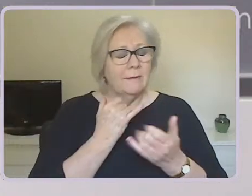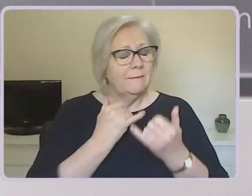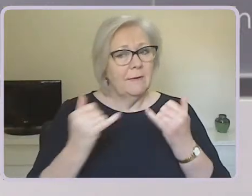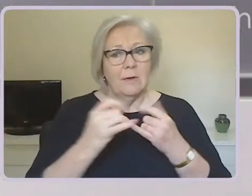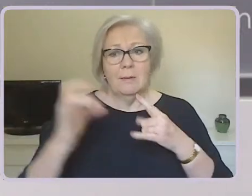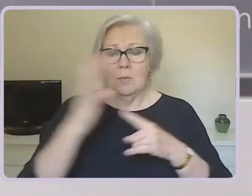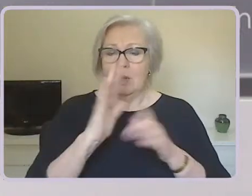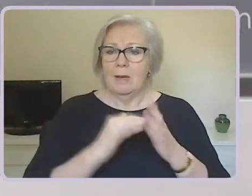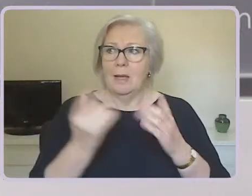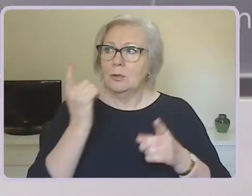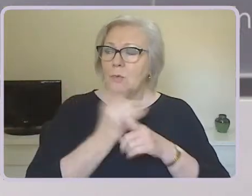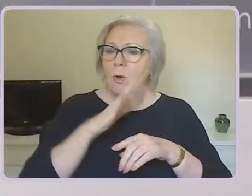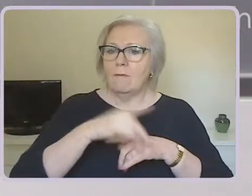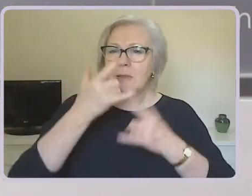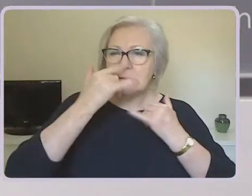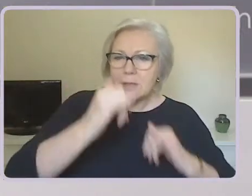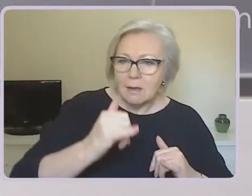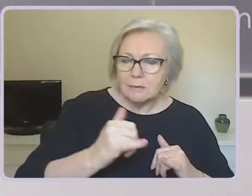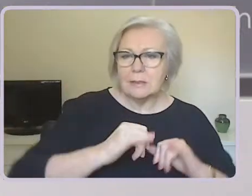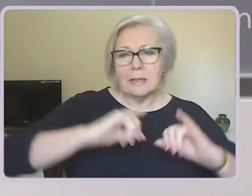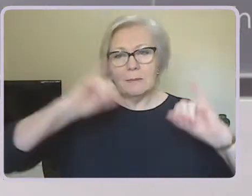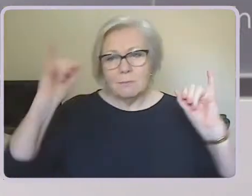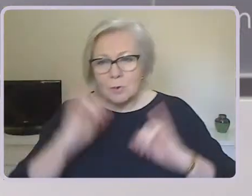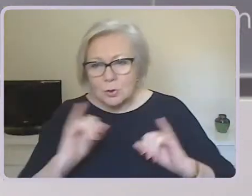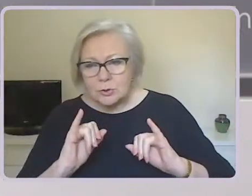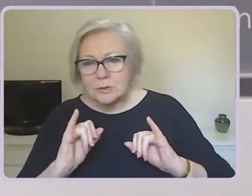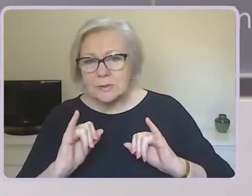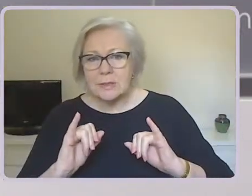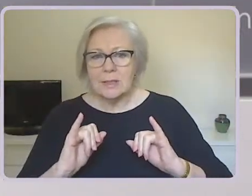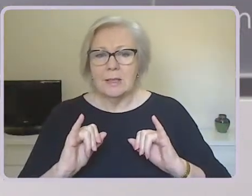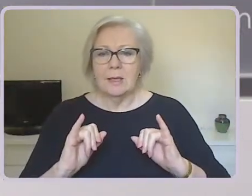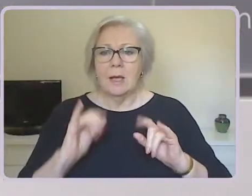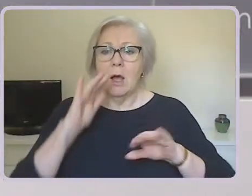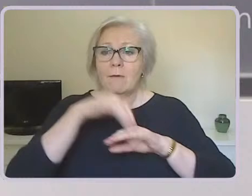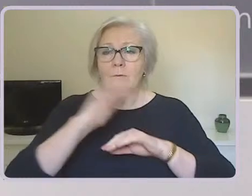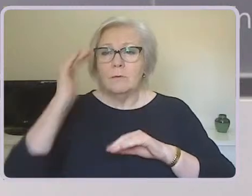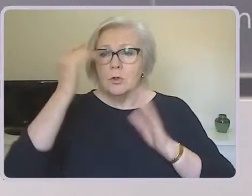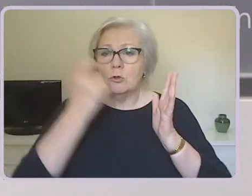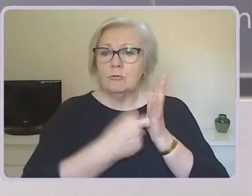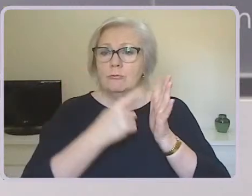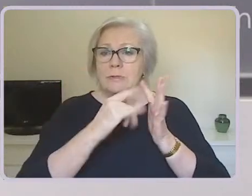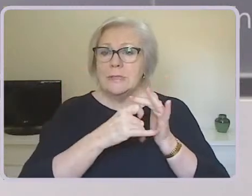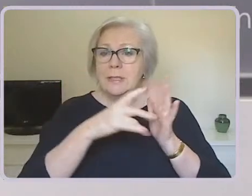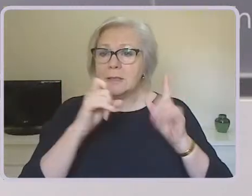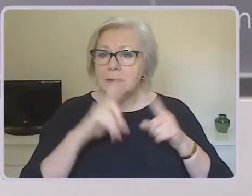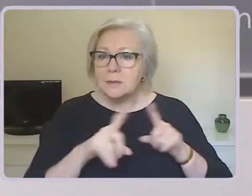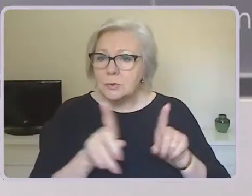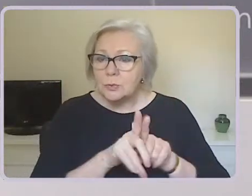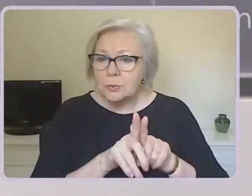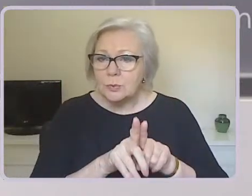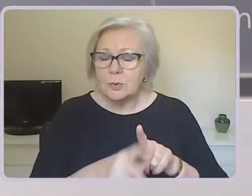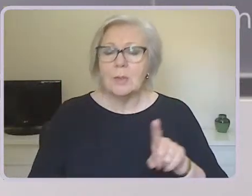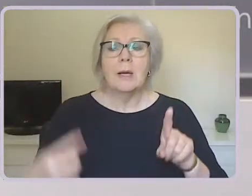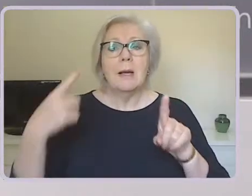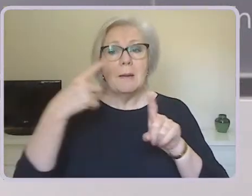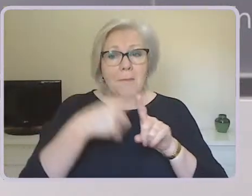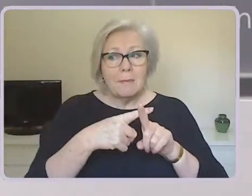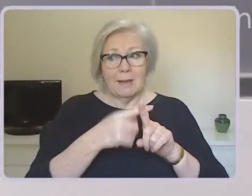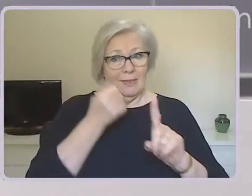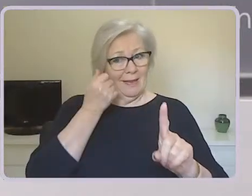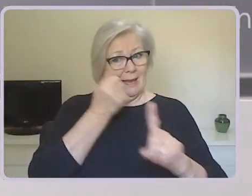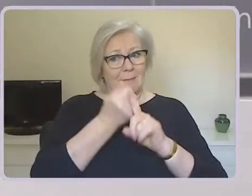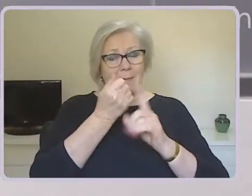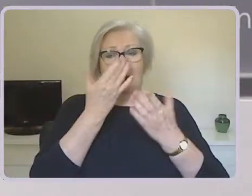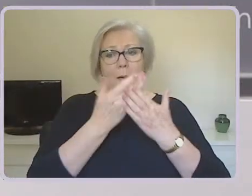about disasters, about emergencies, about resilience, but particularly in terms of the impact it has on people with a